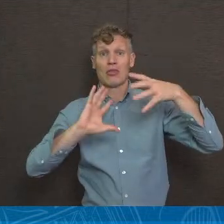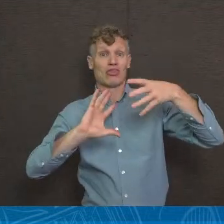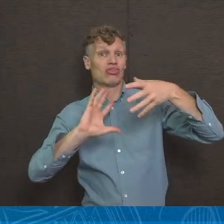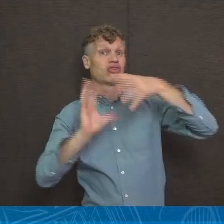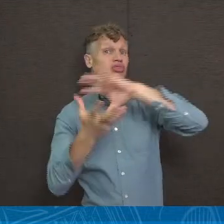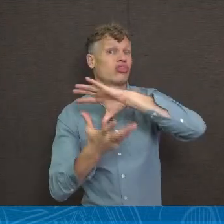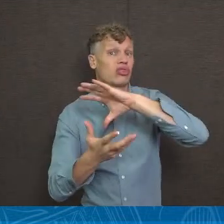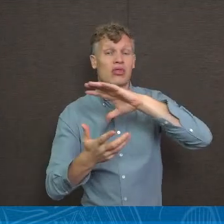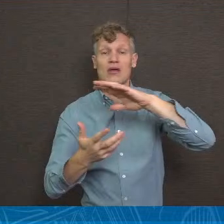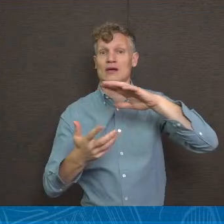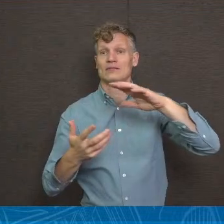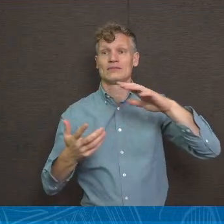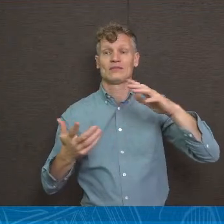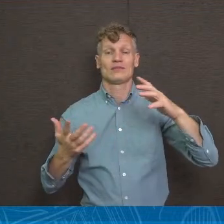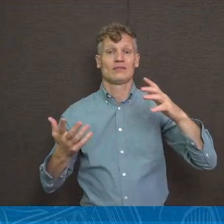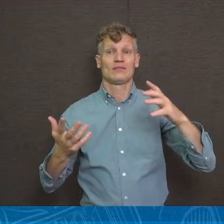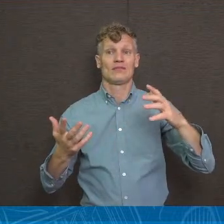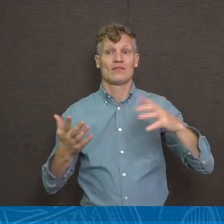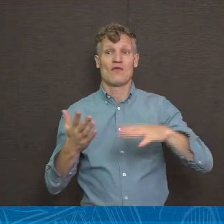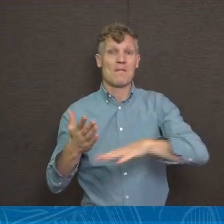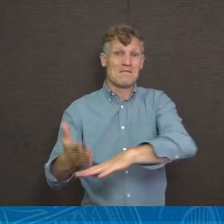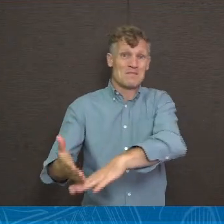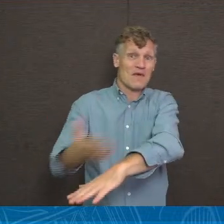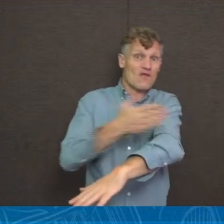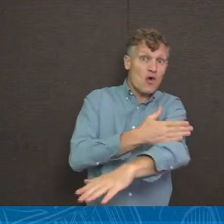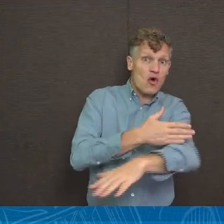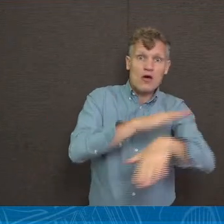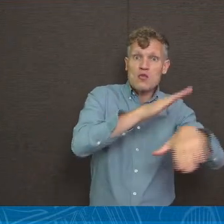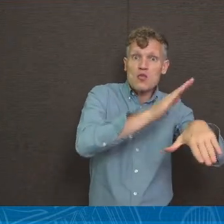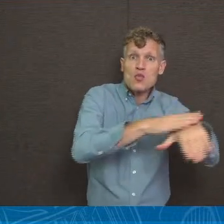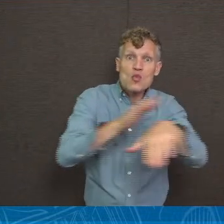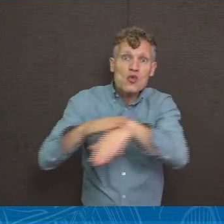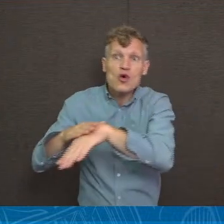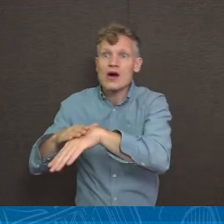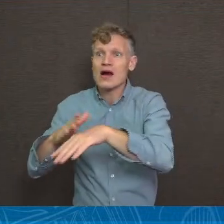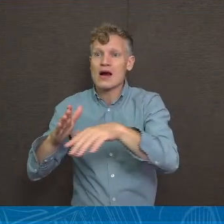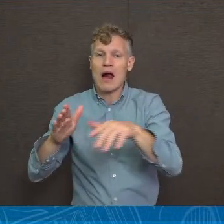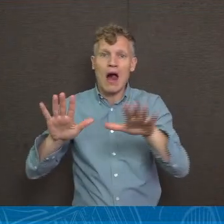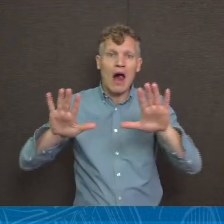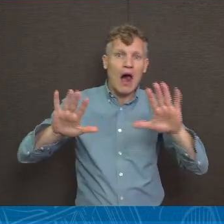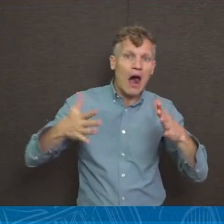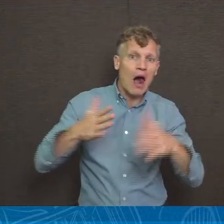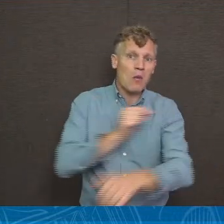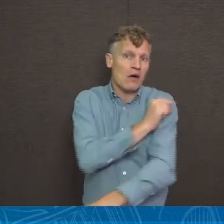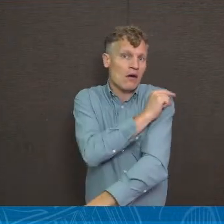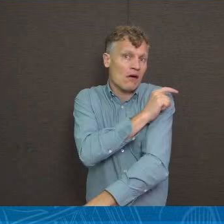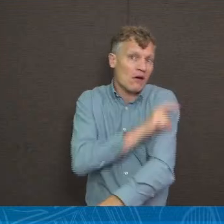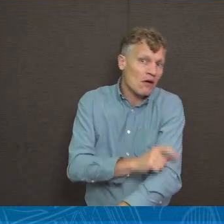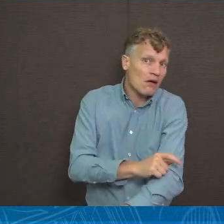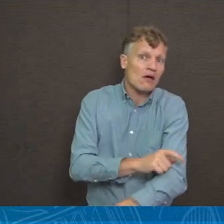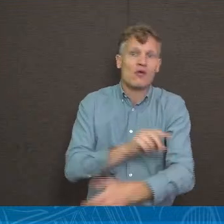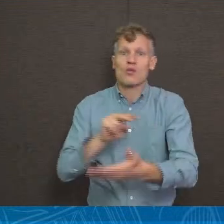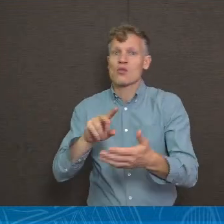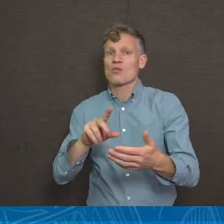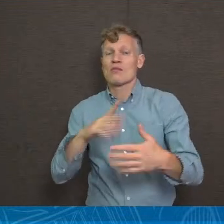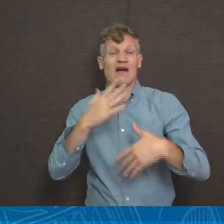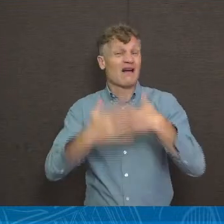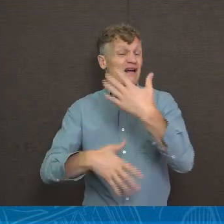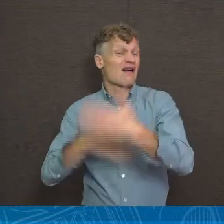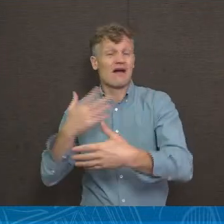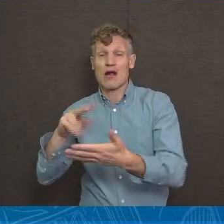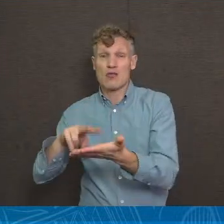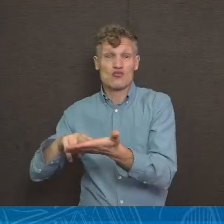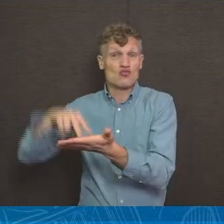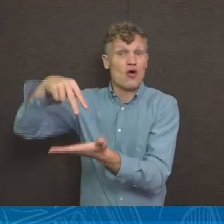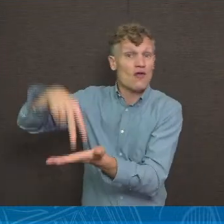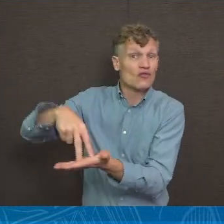mitigation right through to recovery and repatriation, that the principles and standards of international human rights